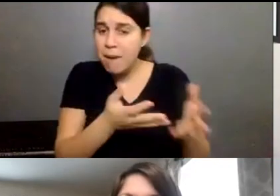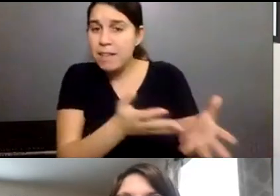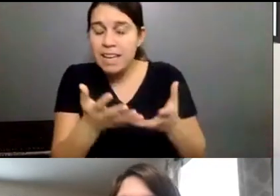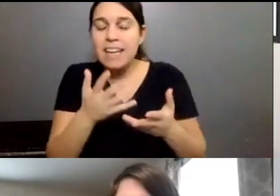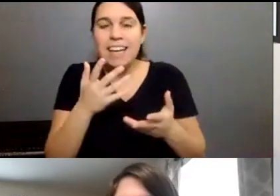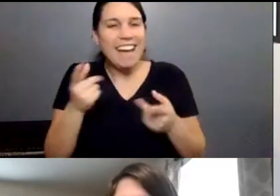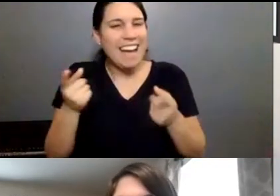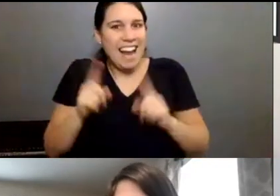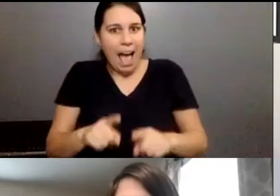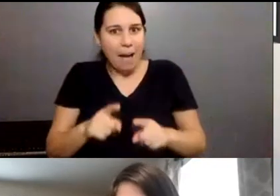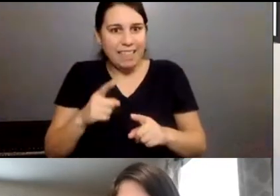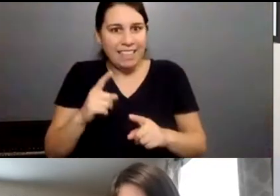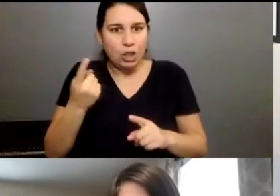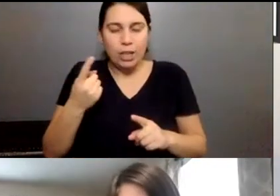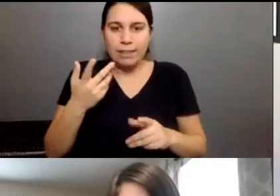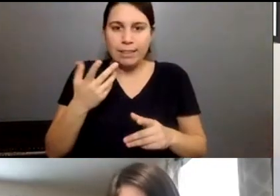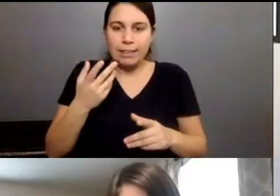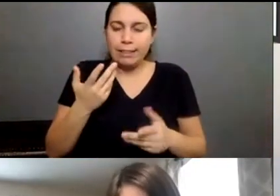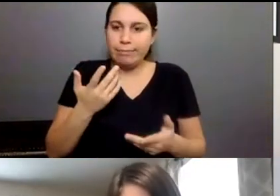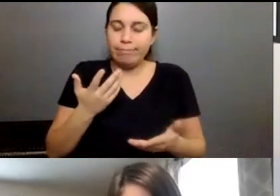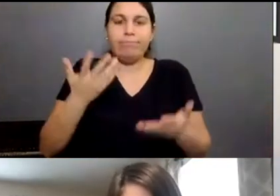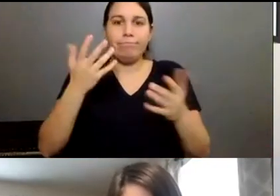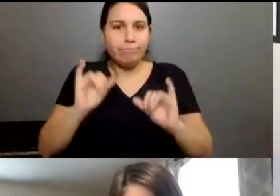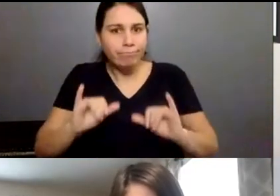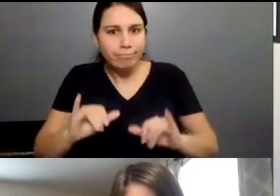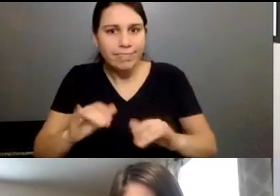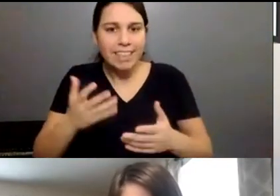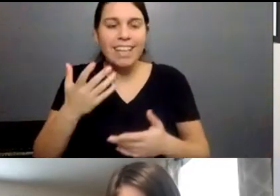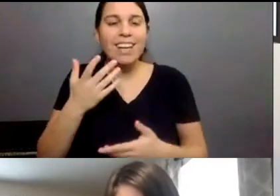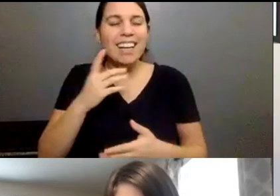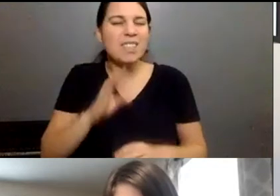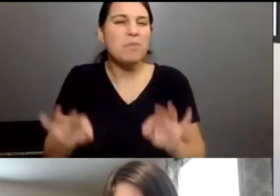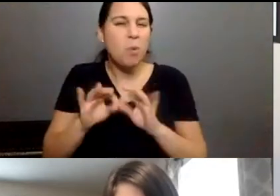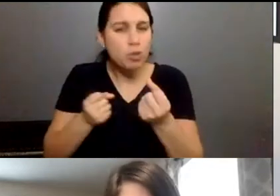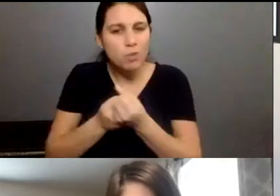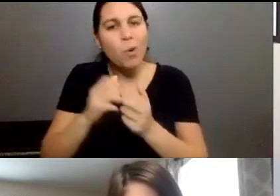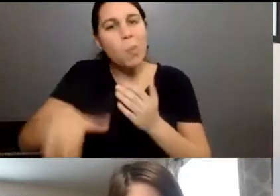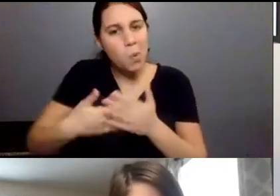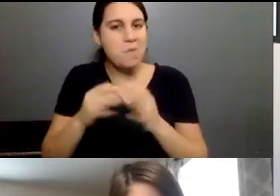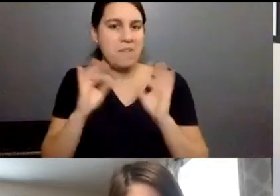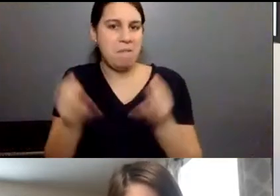bit, because I think it's really important to support the entire family.